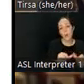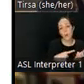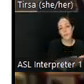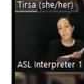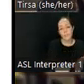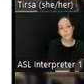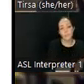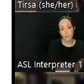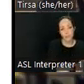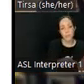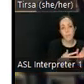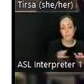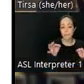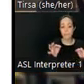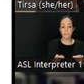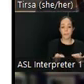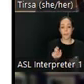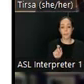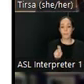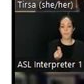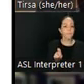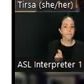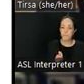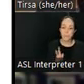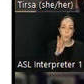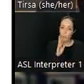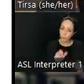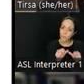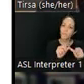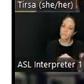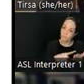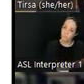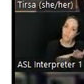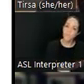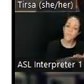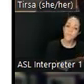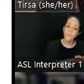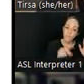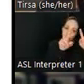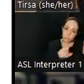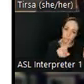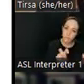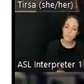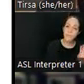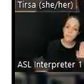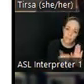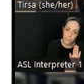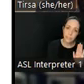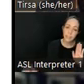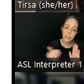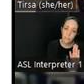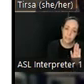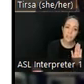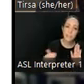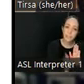that I think when this text has been, this excerpt of text has been discussed, it this